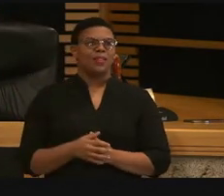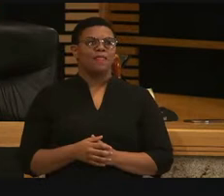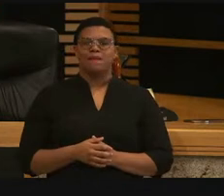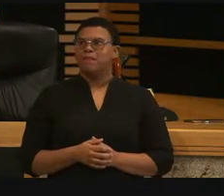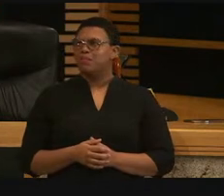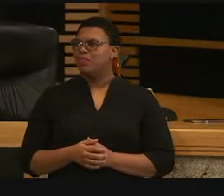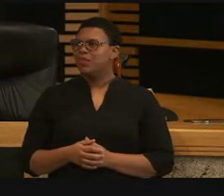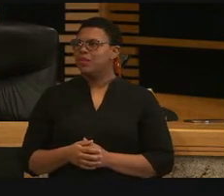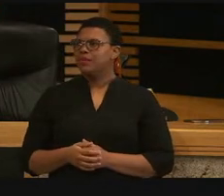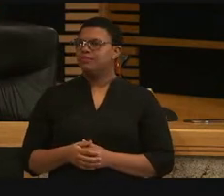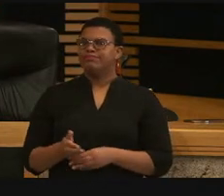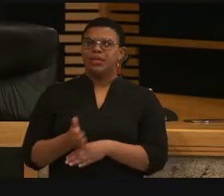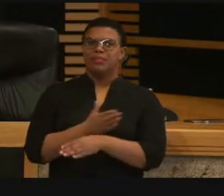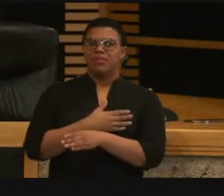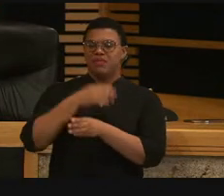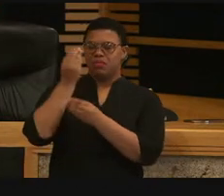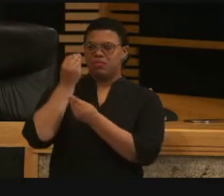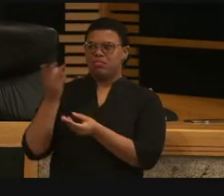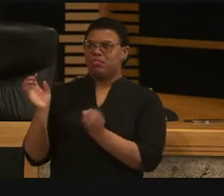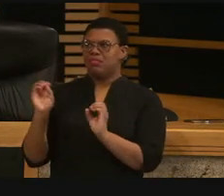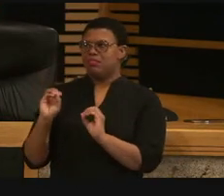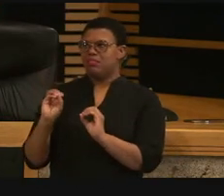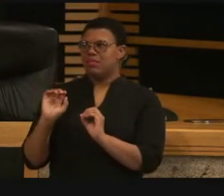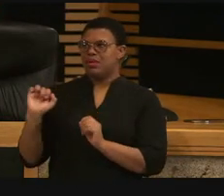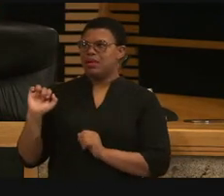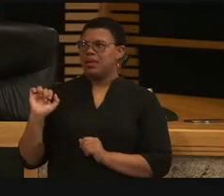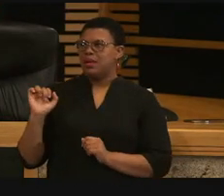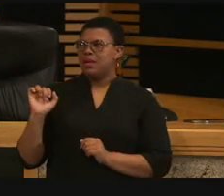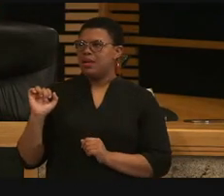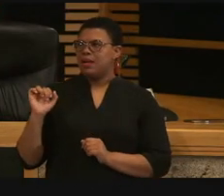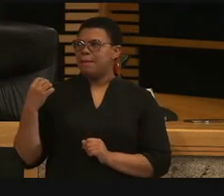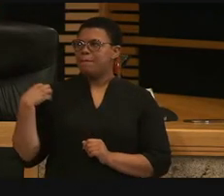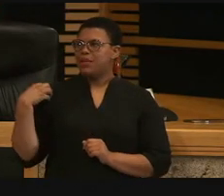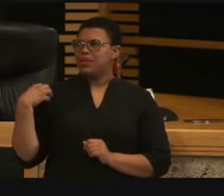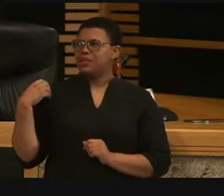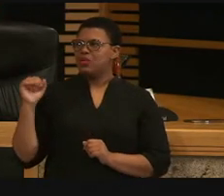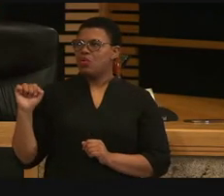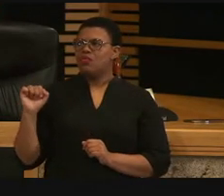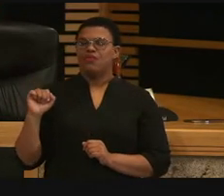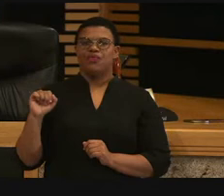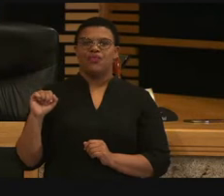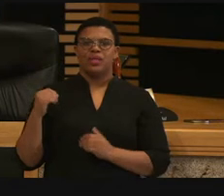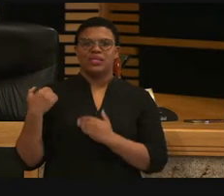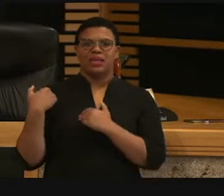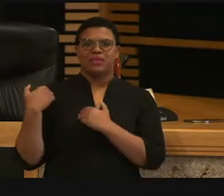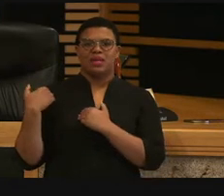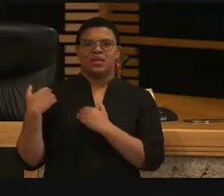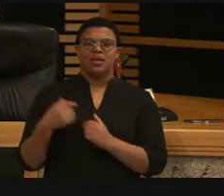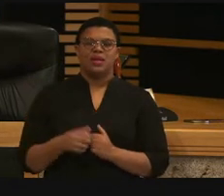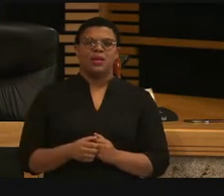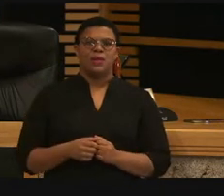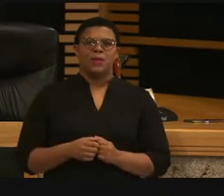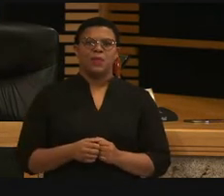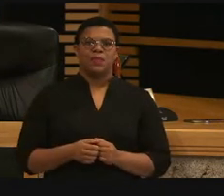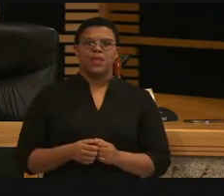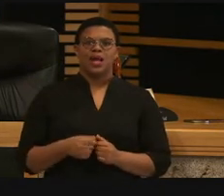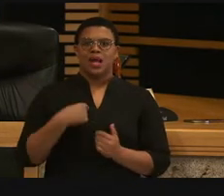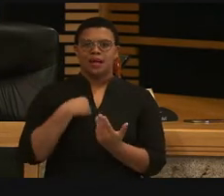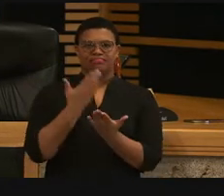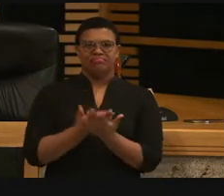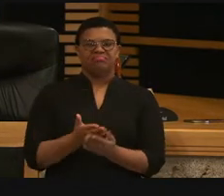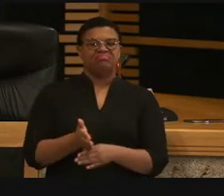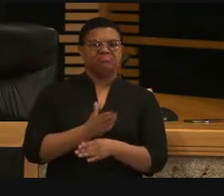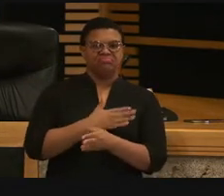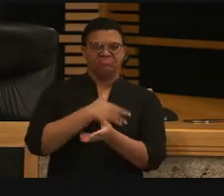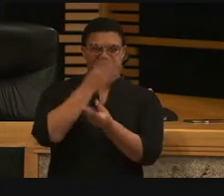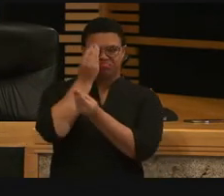Motion without notice on Easter weekend road safety. Honorable Speaker, I move without notice